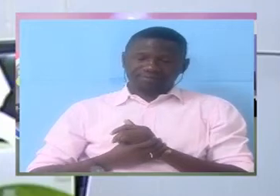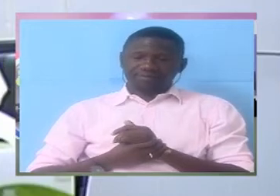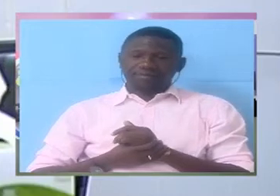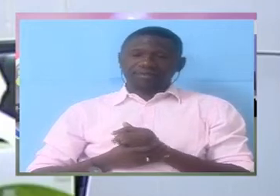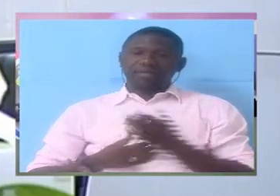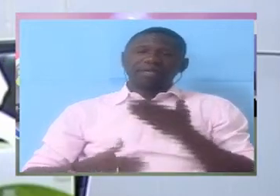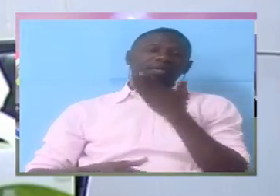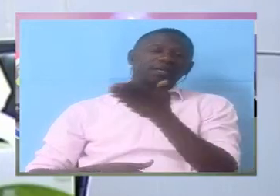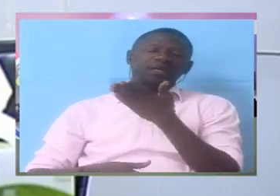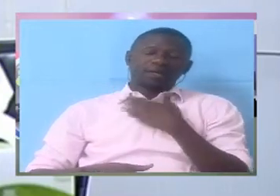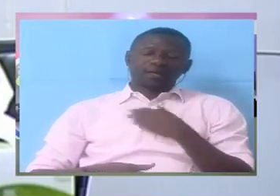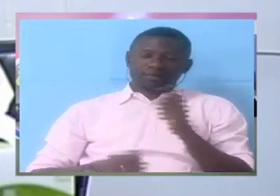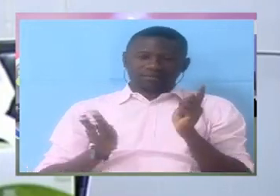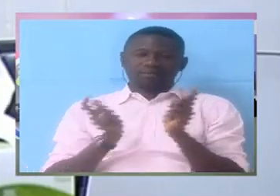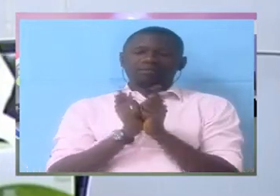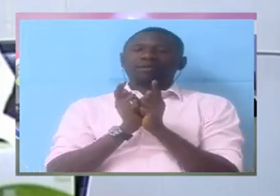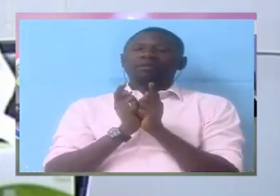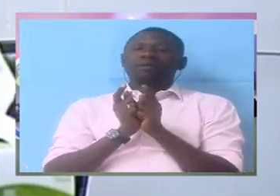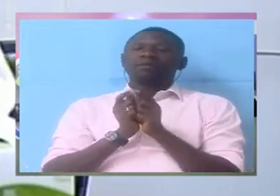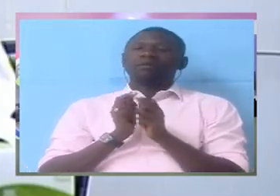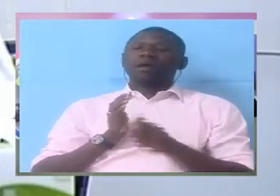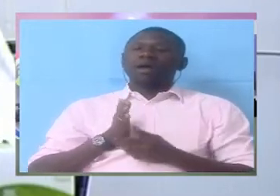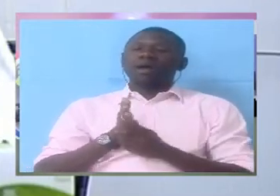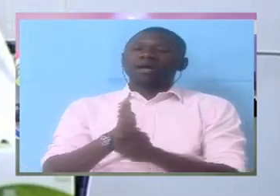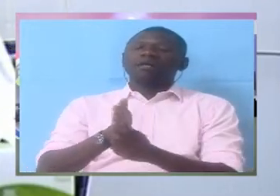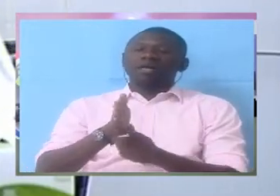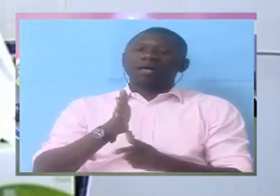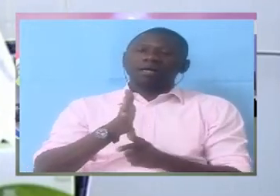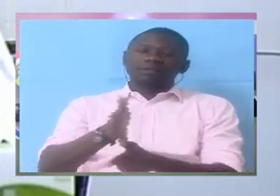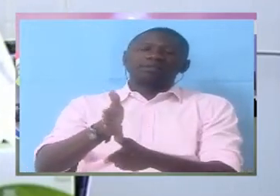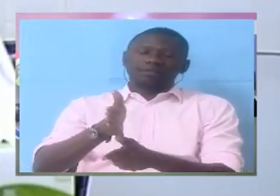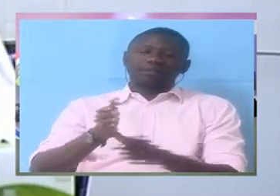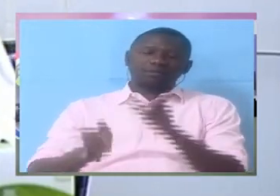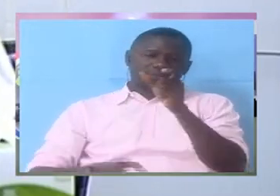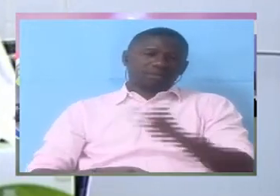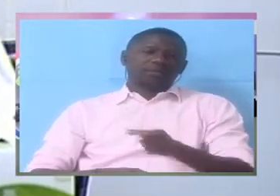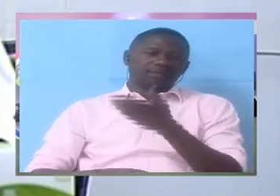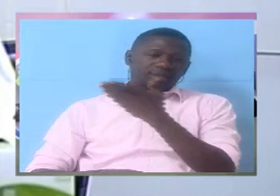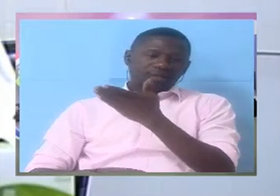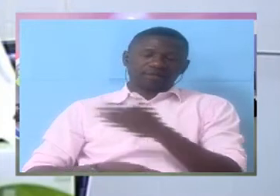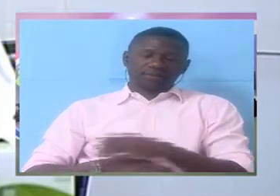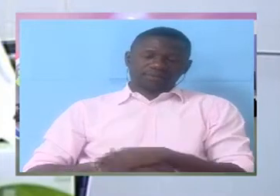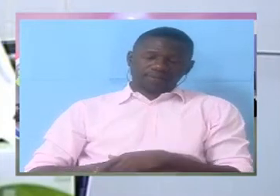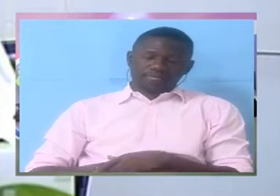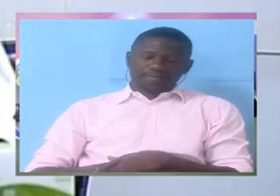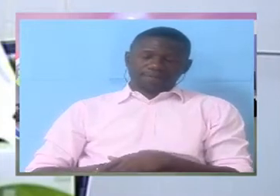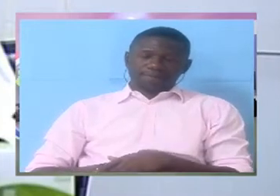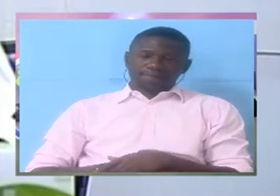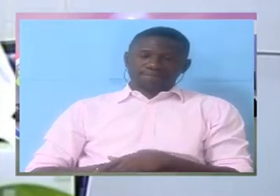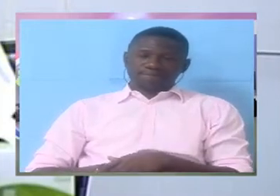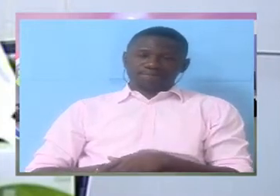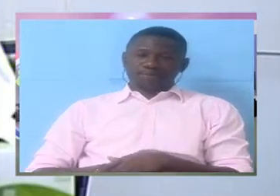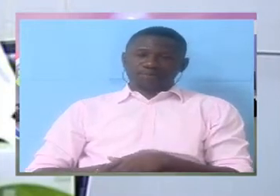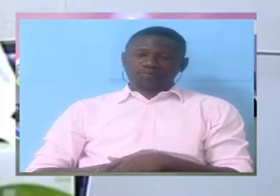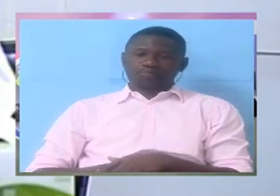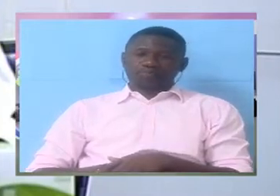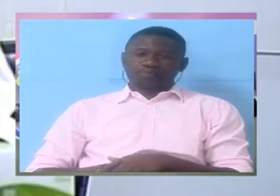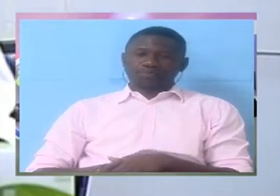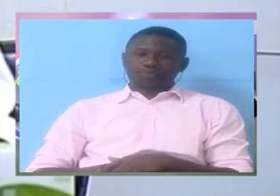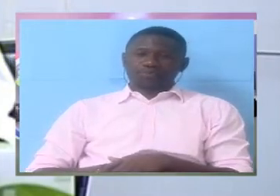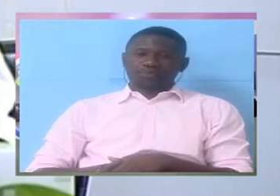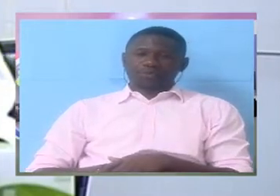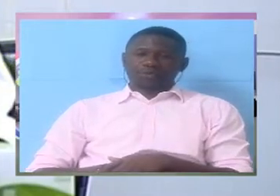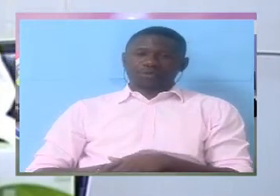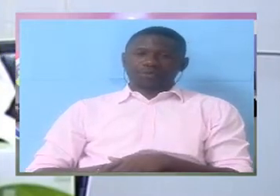There then I found one of my assistants. Yellow Mamokilintraje, Minialonko, Wolefana Lubedu, Kuala Menu